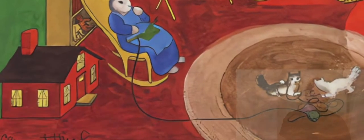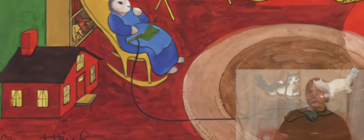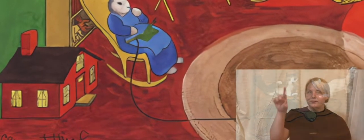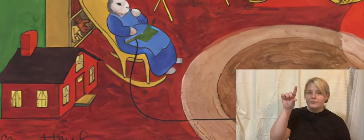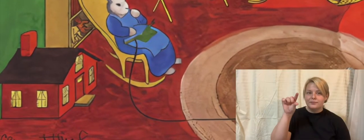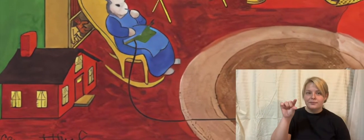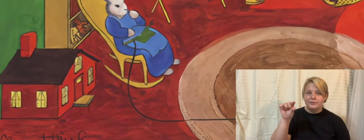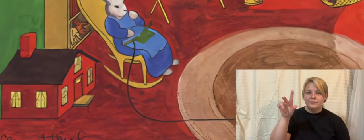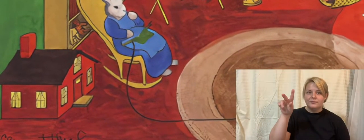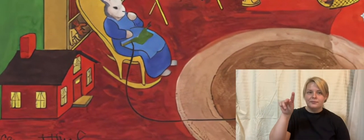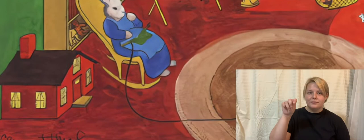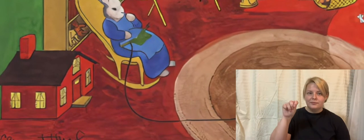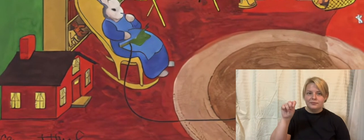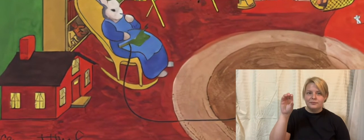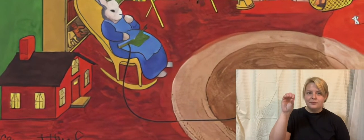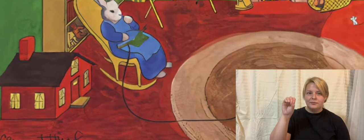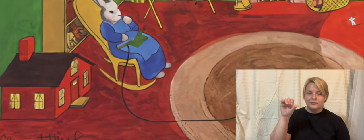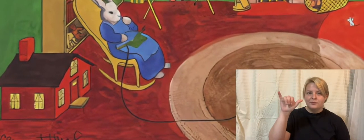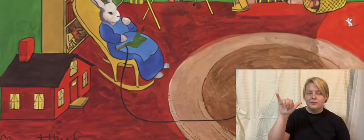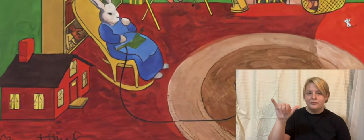and a little toy house